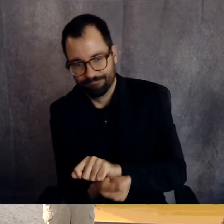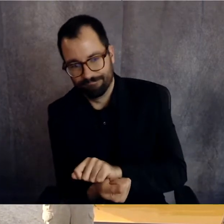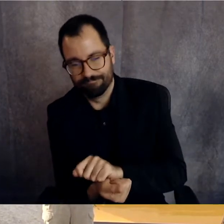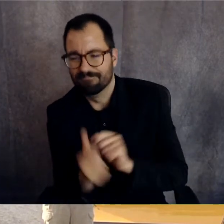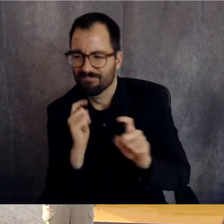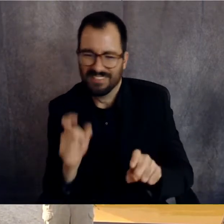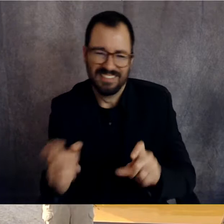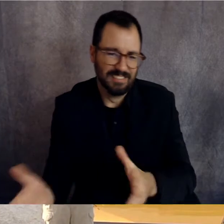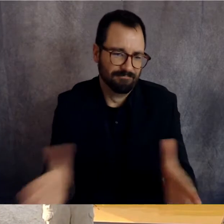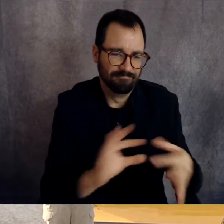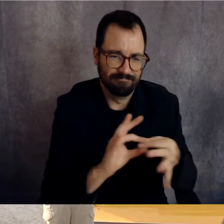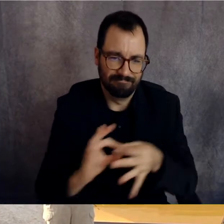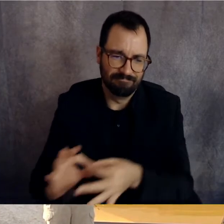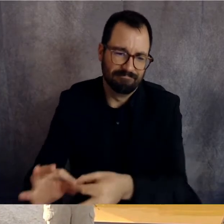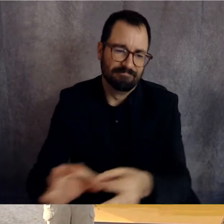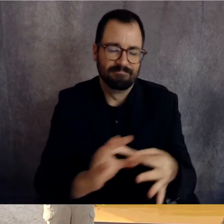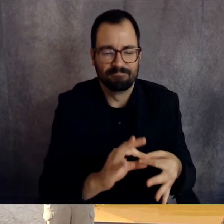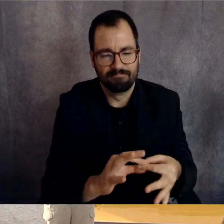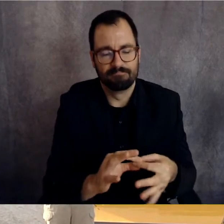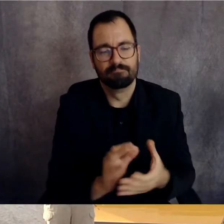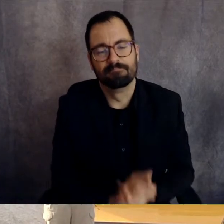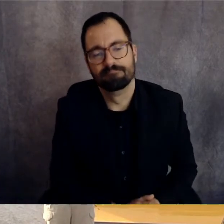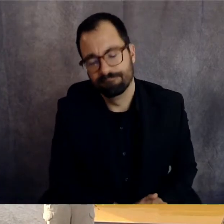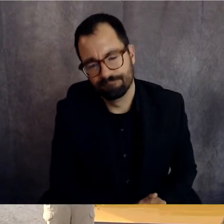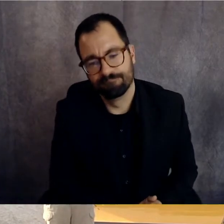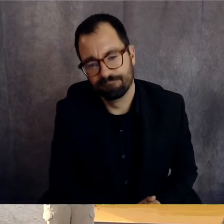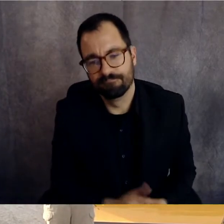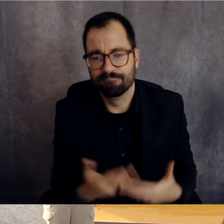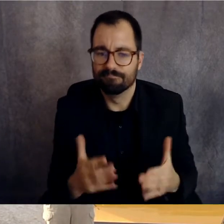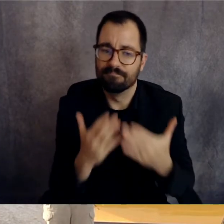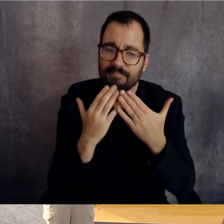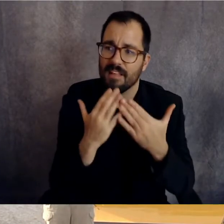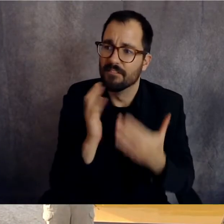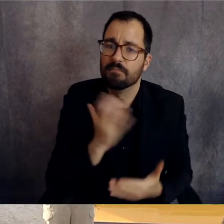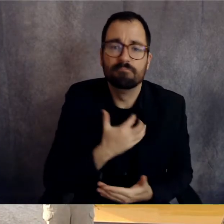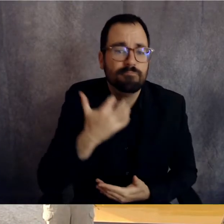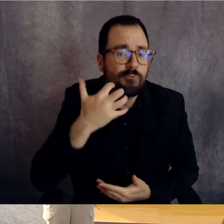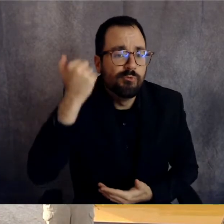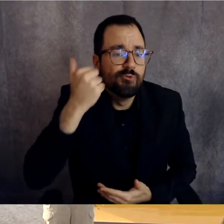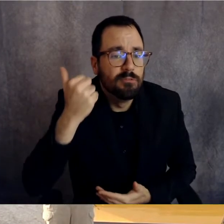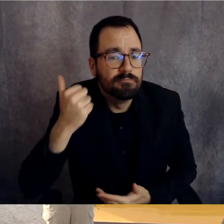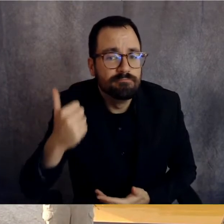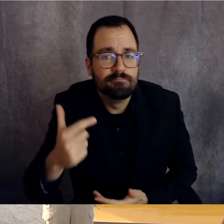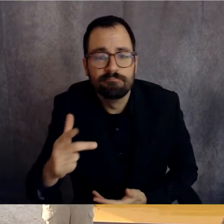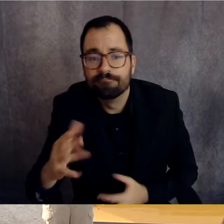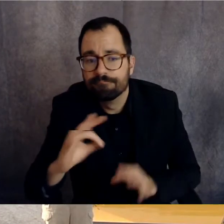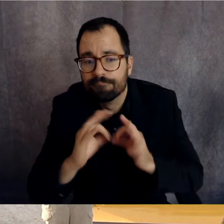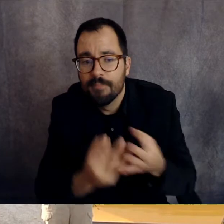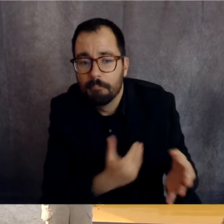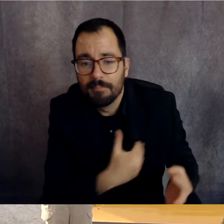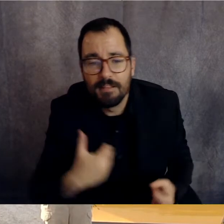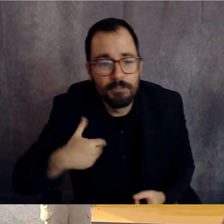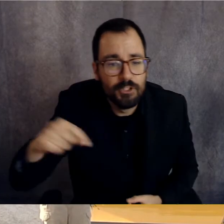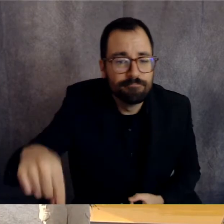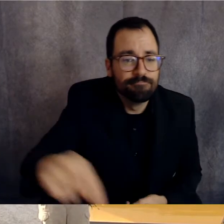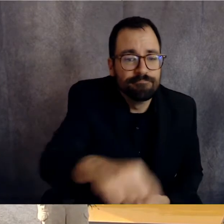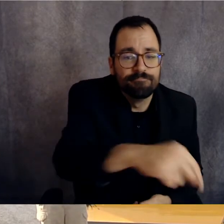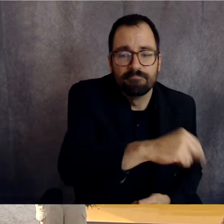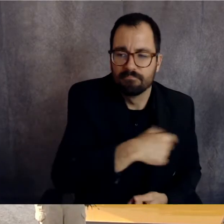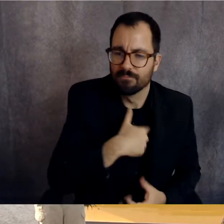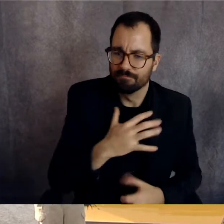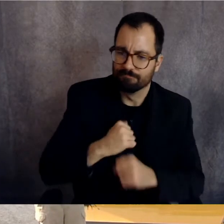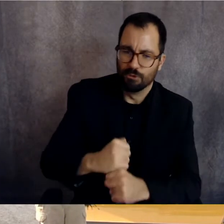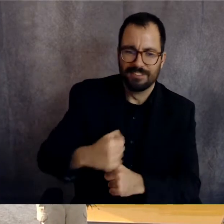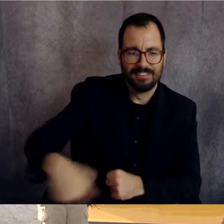on being thankful in many ways, and I certainly am. Let's be thankful for our older relatives and keep them safe. Let's be thankful